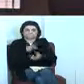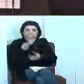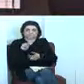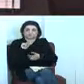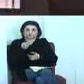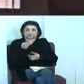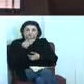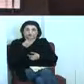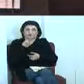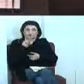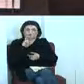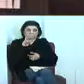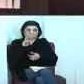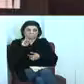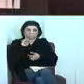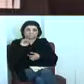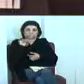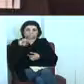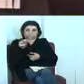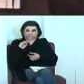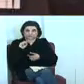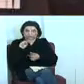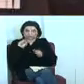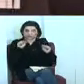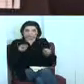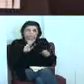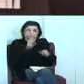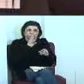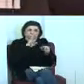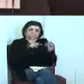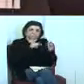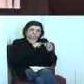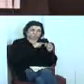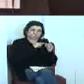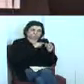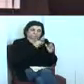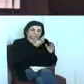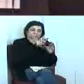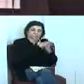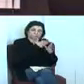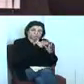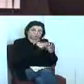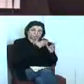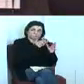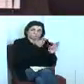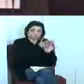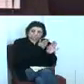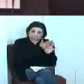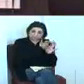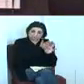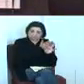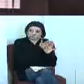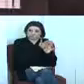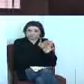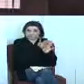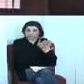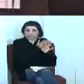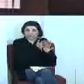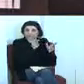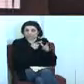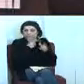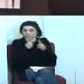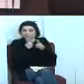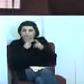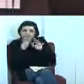Catharsis, you know, we can talk about that in psychological terms and it seems okay, but when we start talking about charismatic